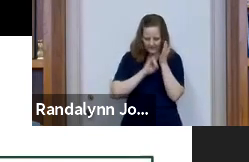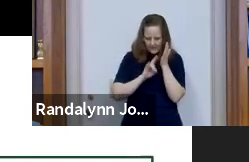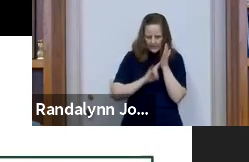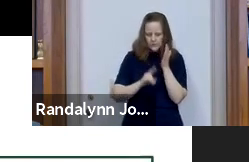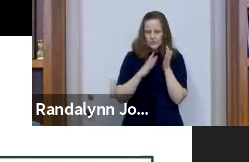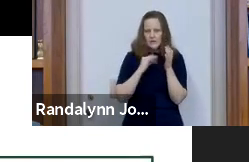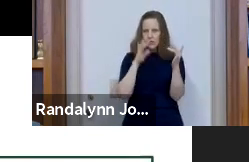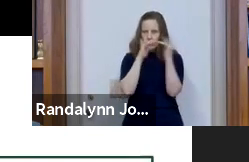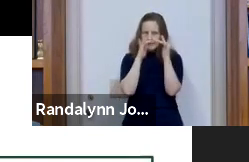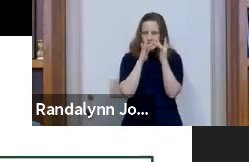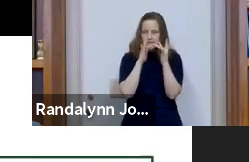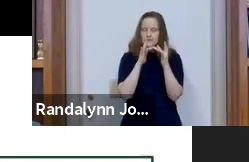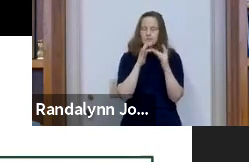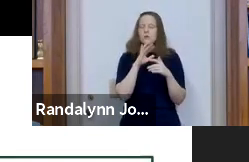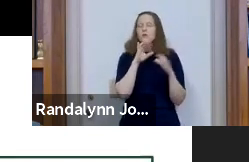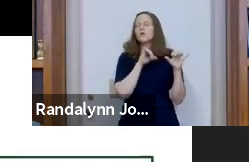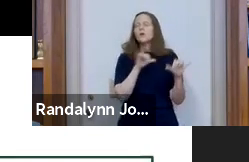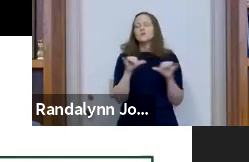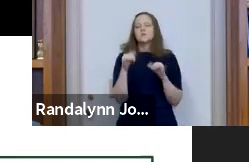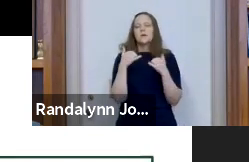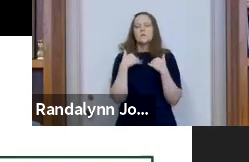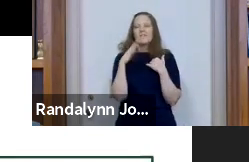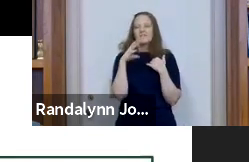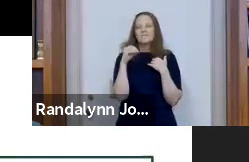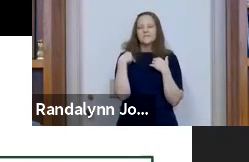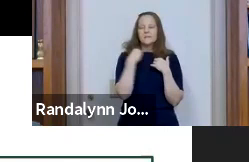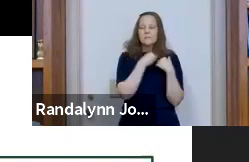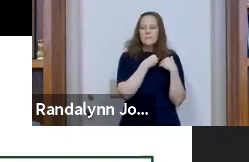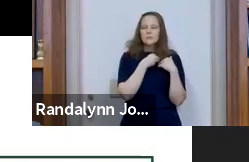tracing. We also have approximately 50 members who have